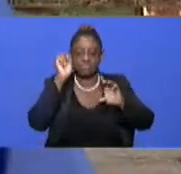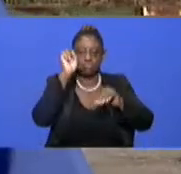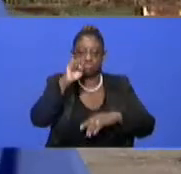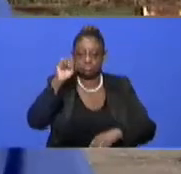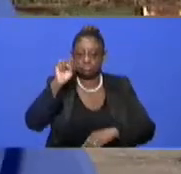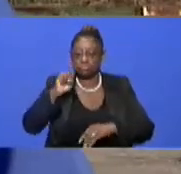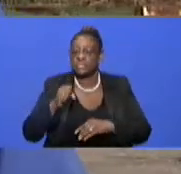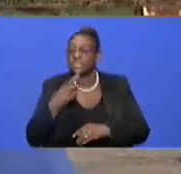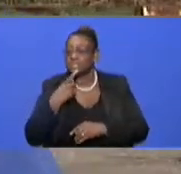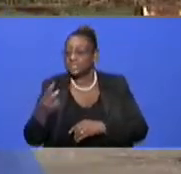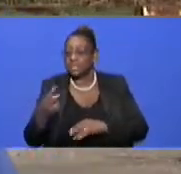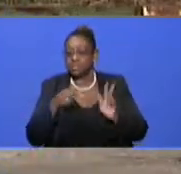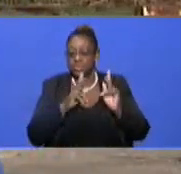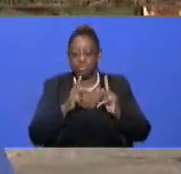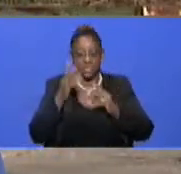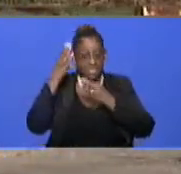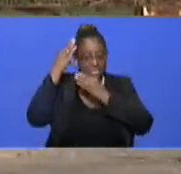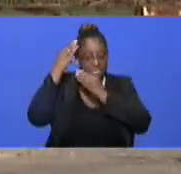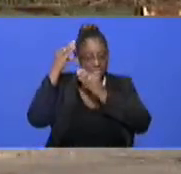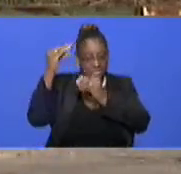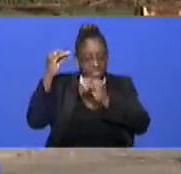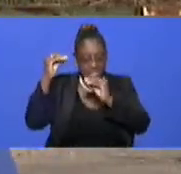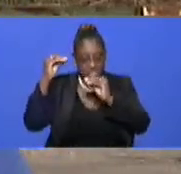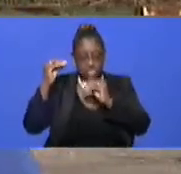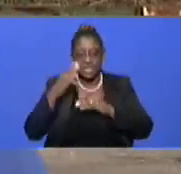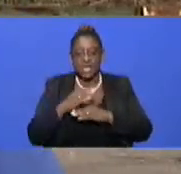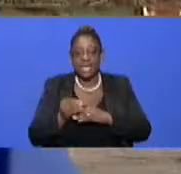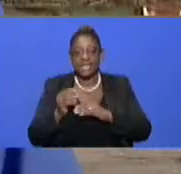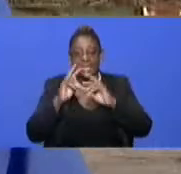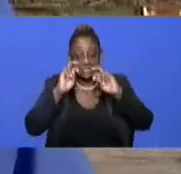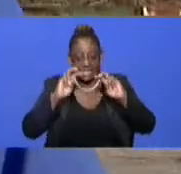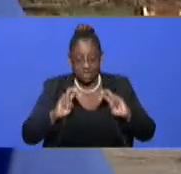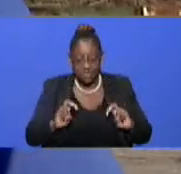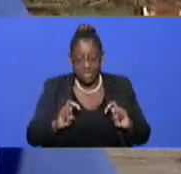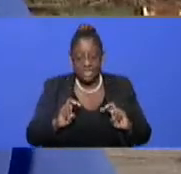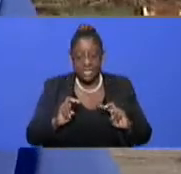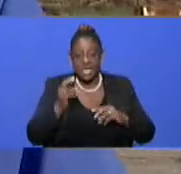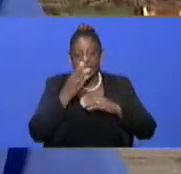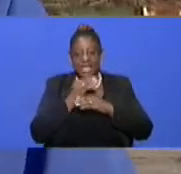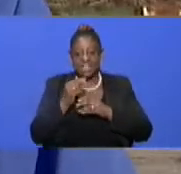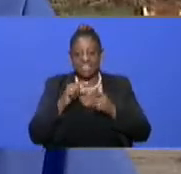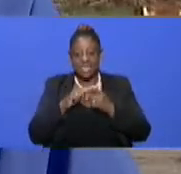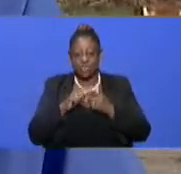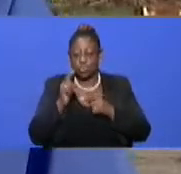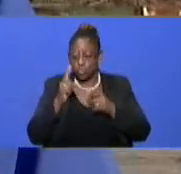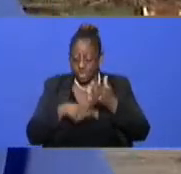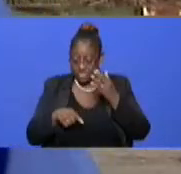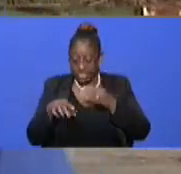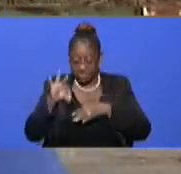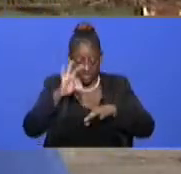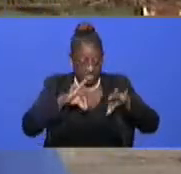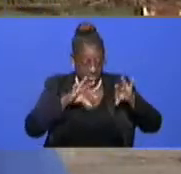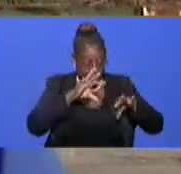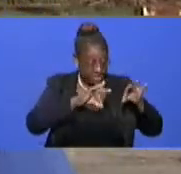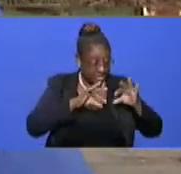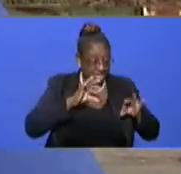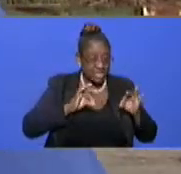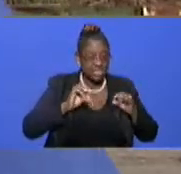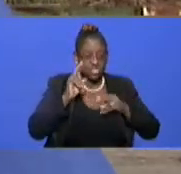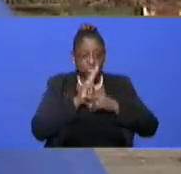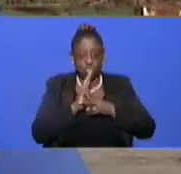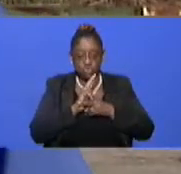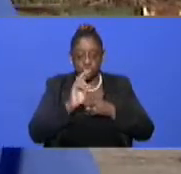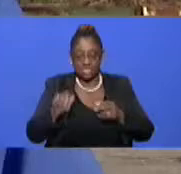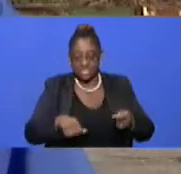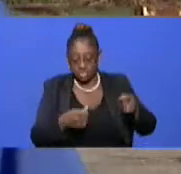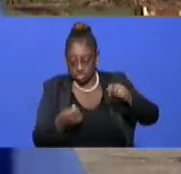They inform, they educate, they examine, and then whatever containers they find, those that they use, just turn